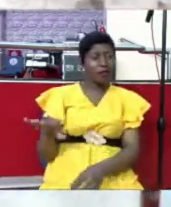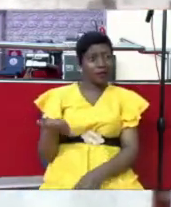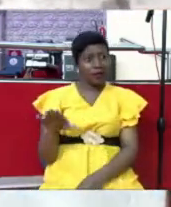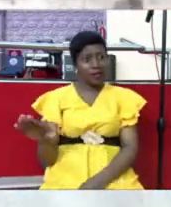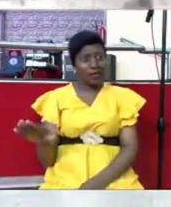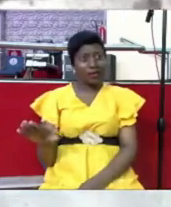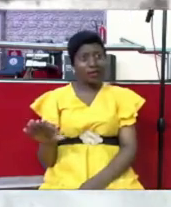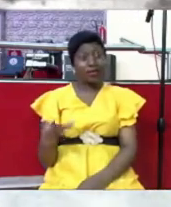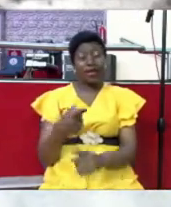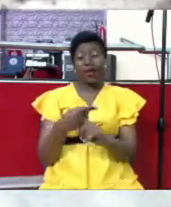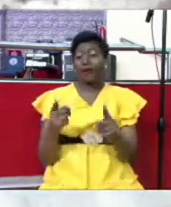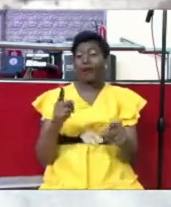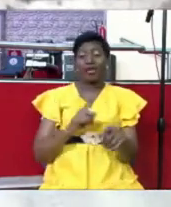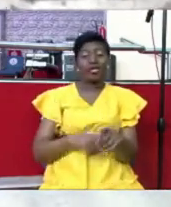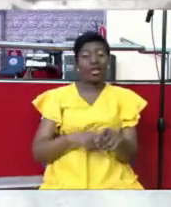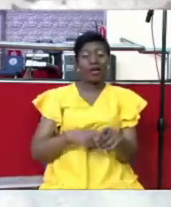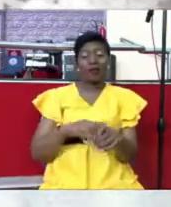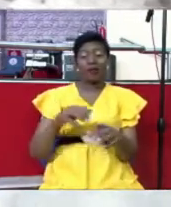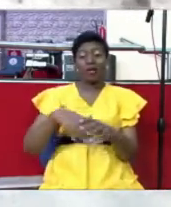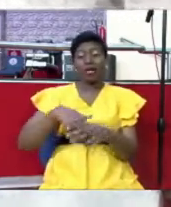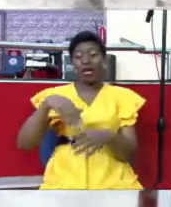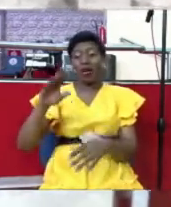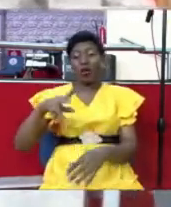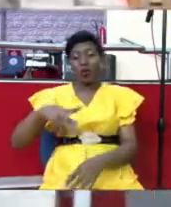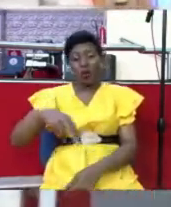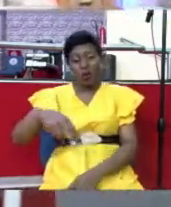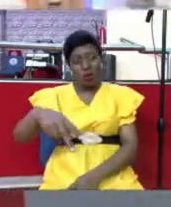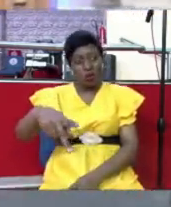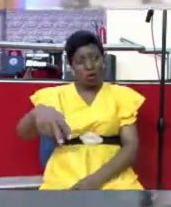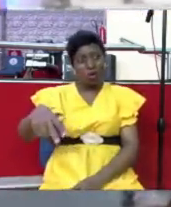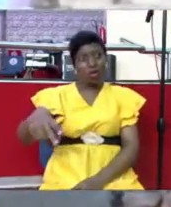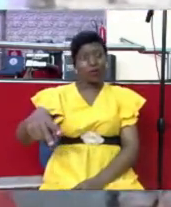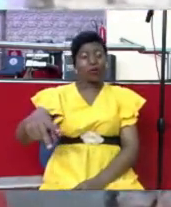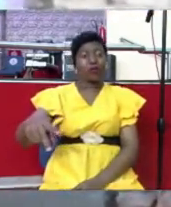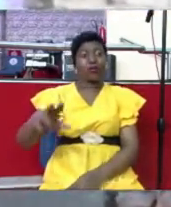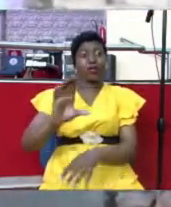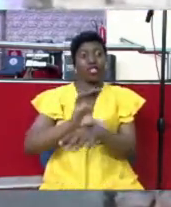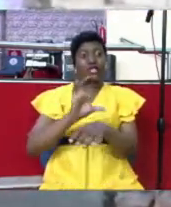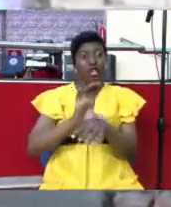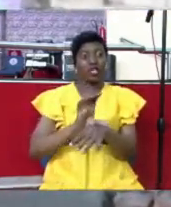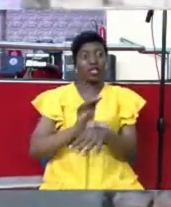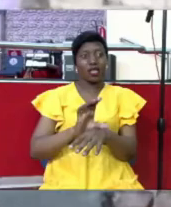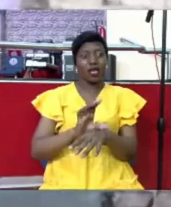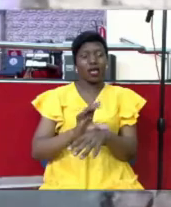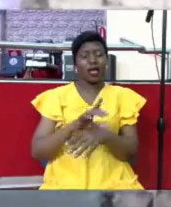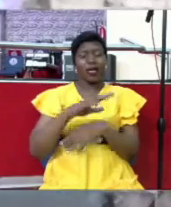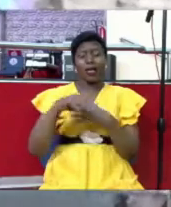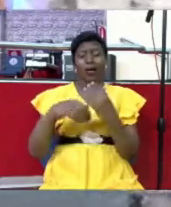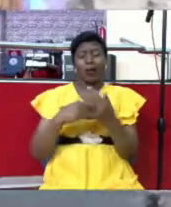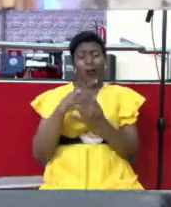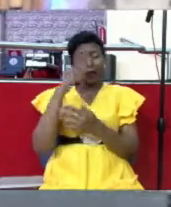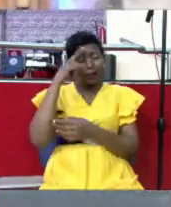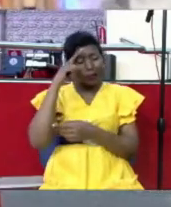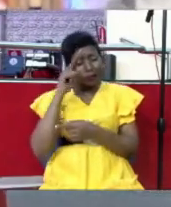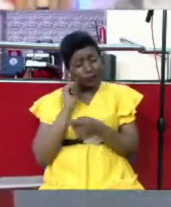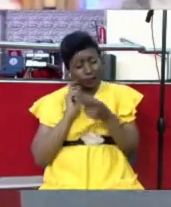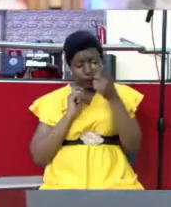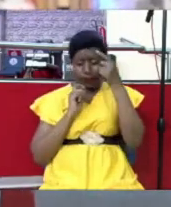all that they have done, they are sweating, but there is no result to show for. Wametoa jasho lakini hakuna kitu cha